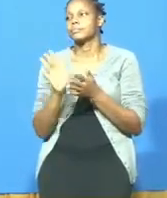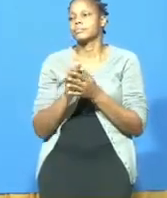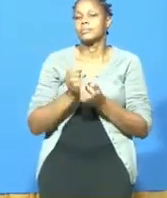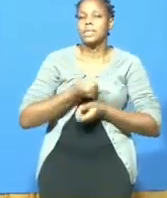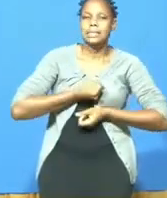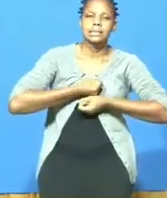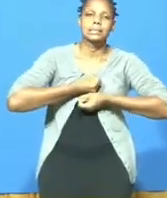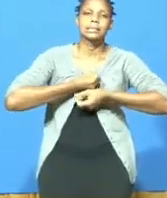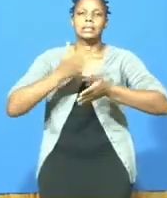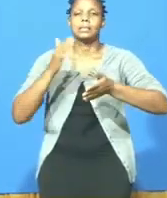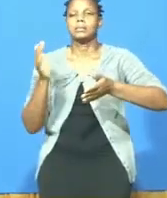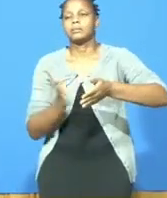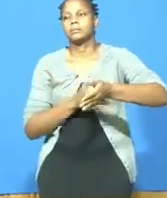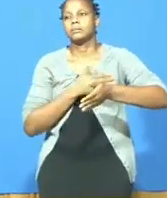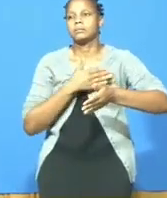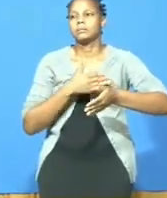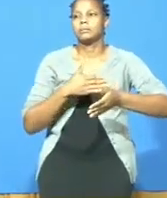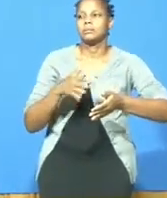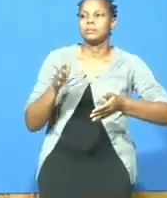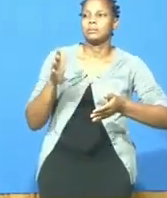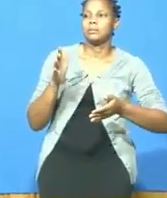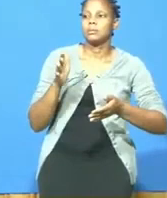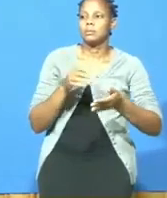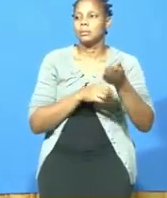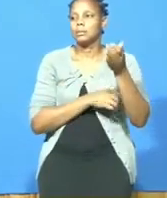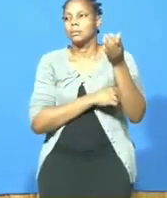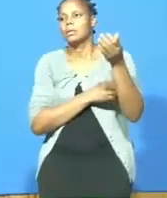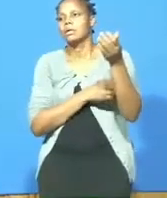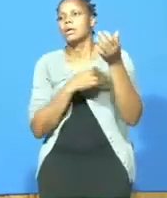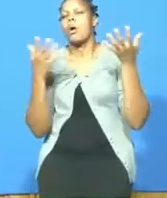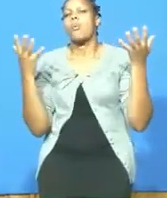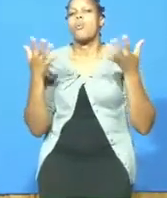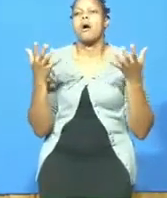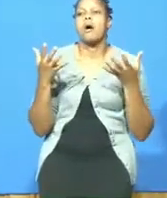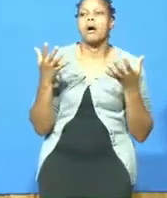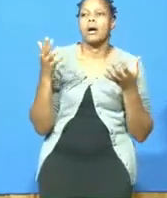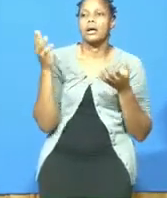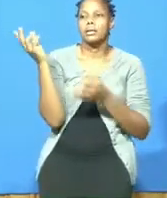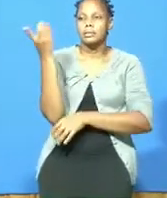Sing this song. Holy Spirit is moving on the hearts